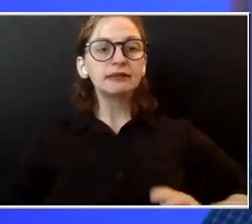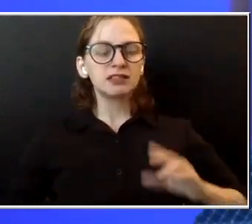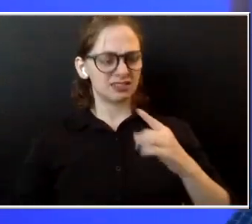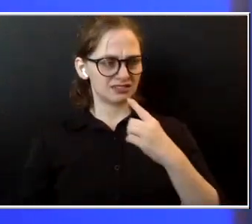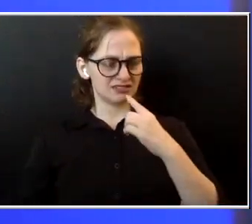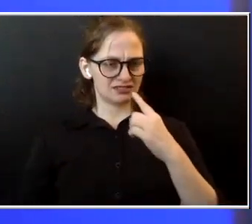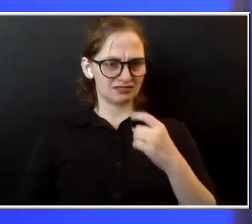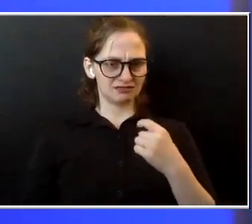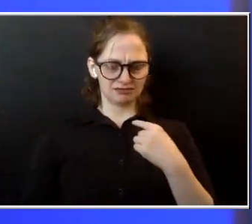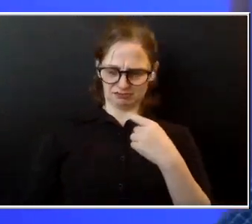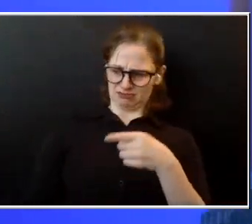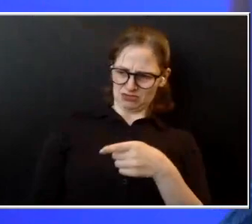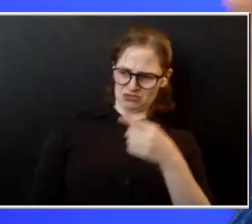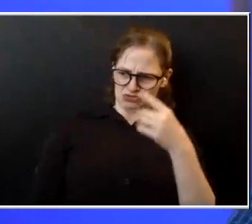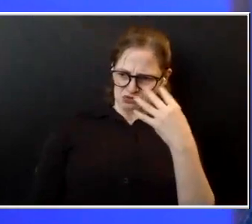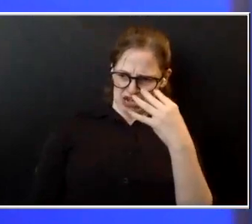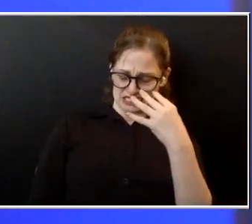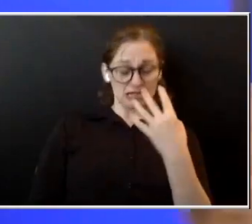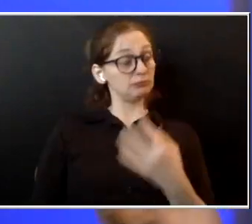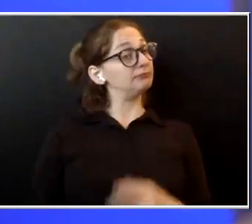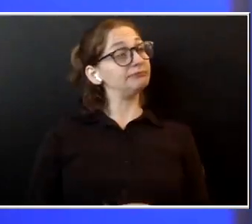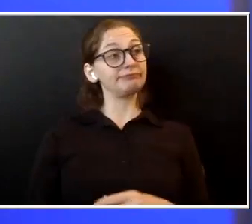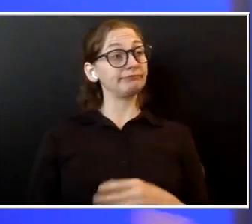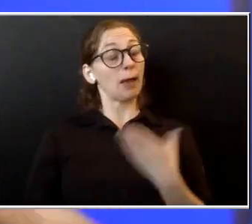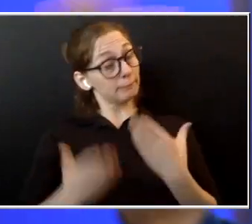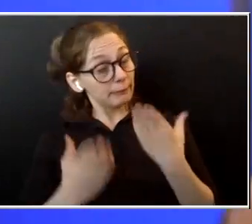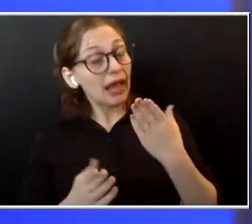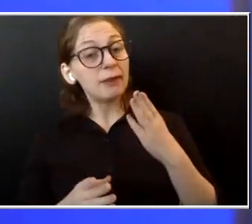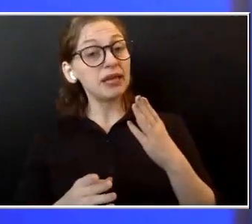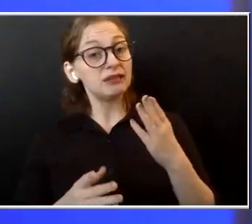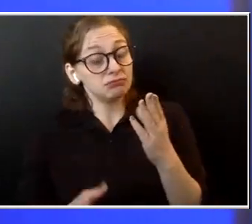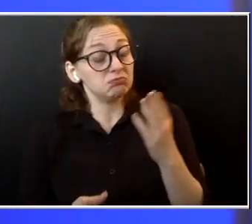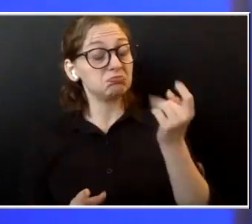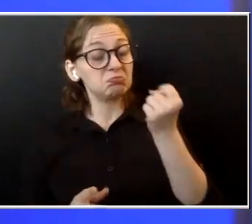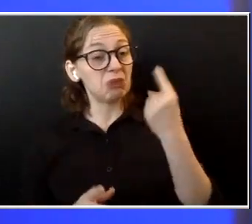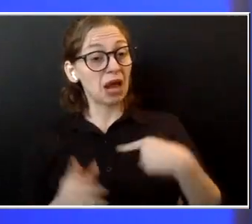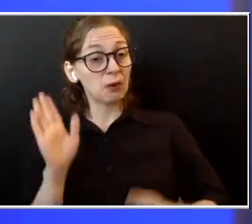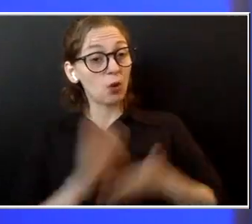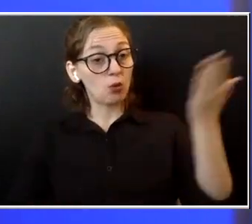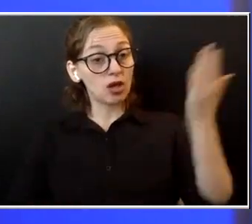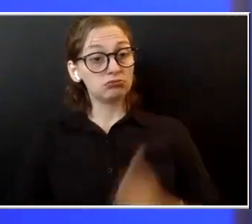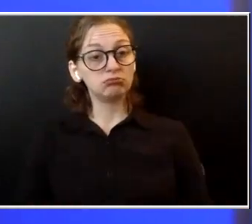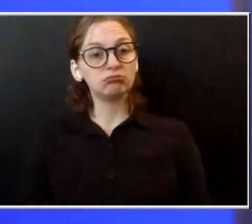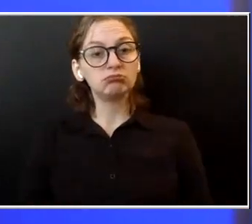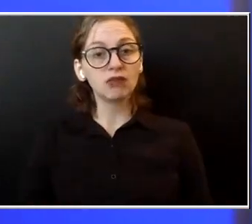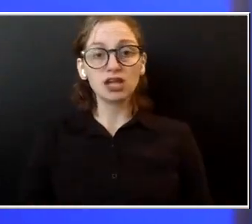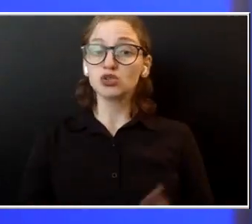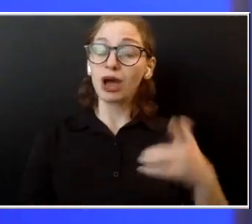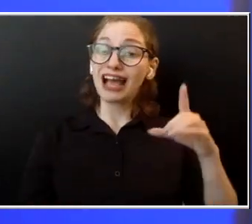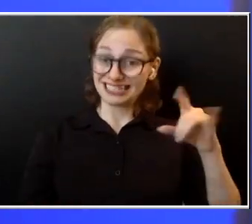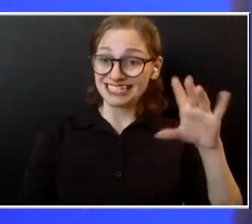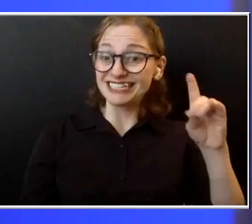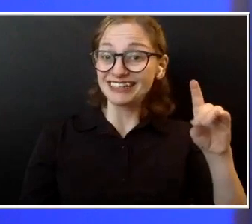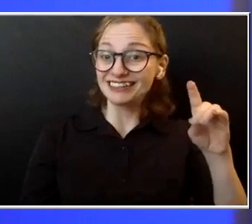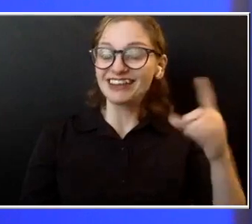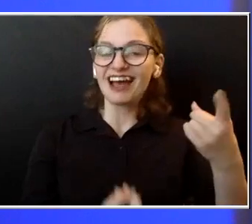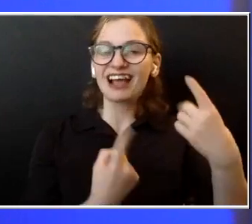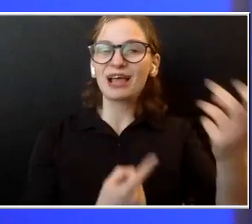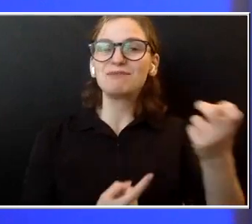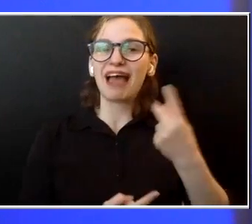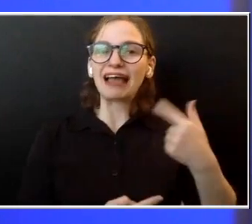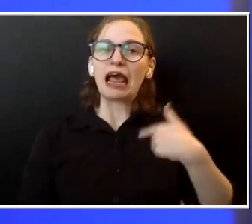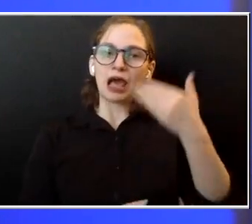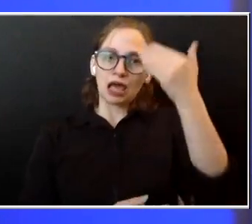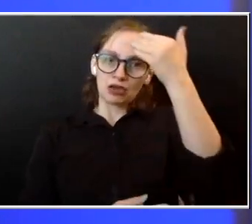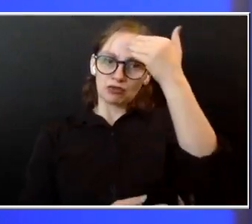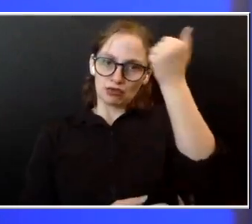be, But might be, but I'm going." So I did, and I came back and I forgot I had a visit with the home